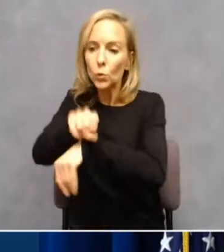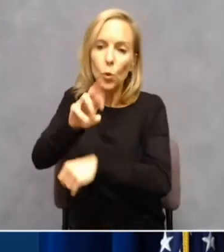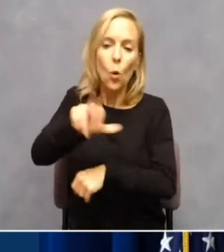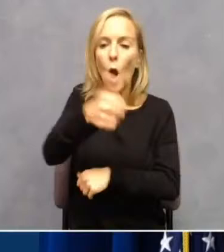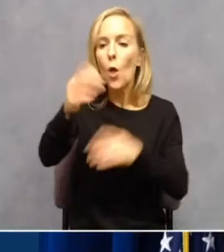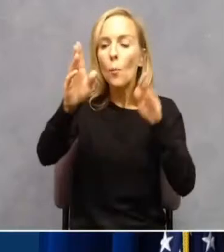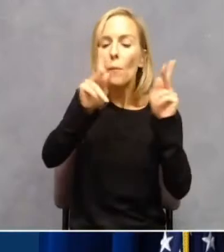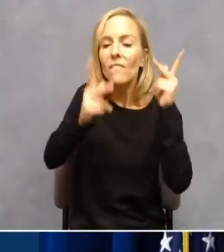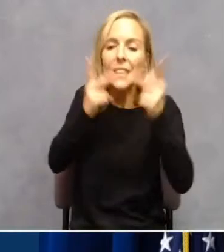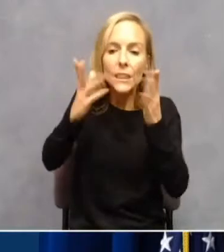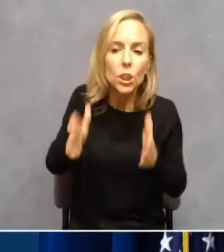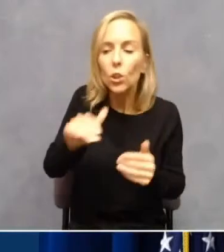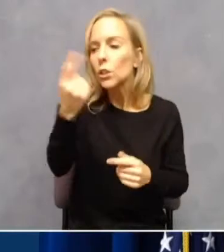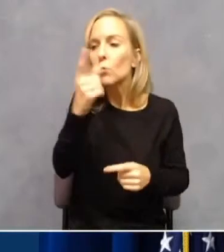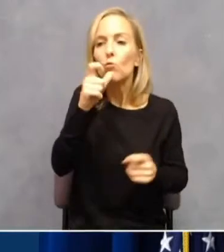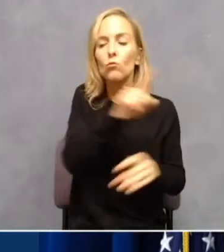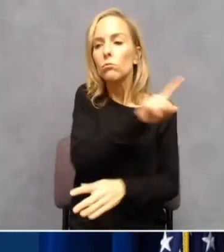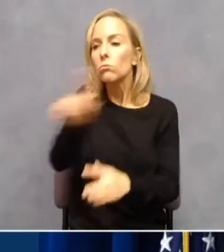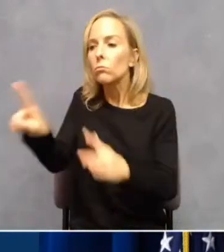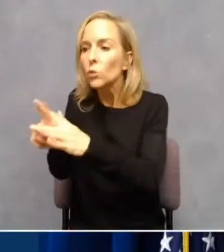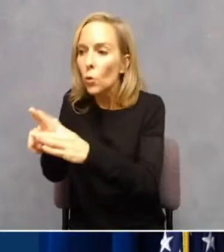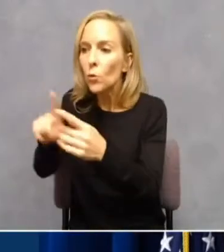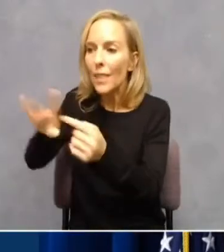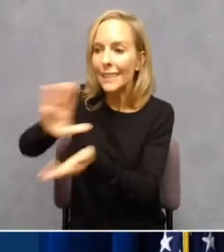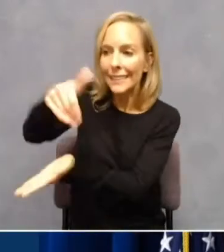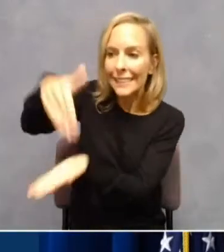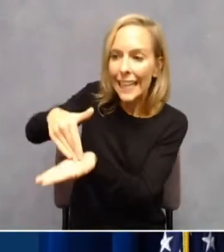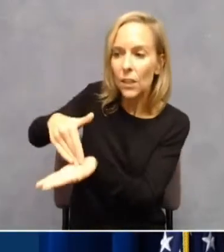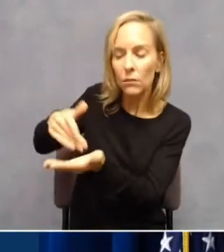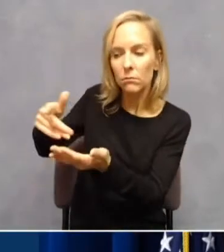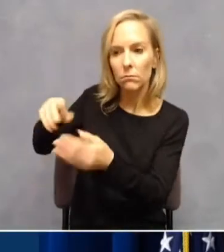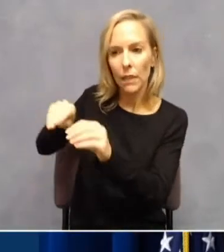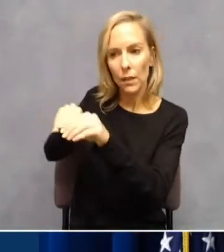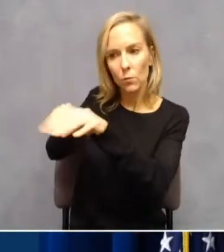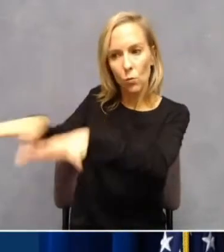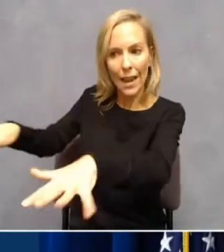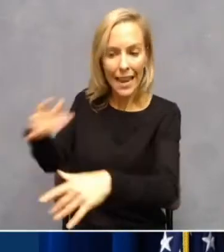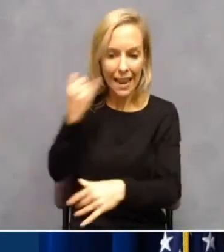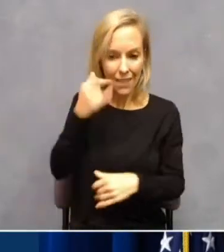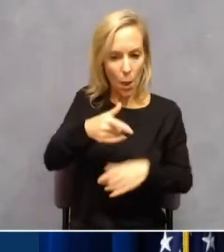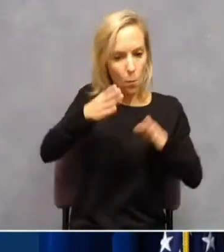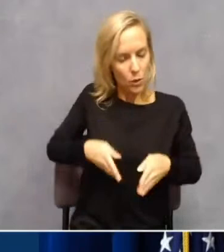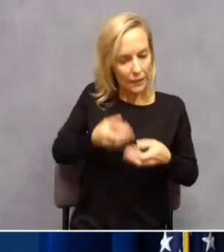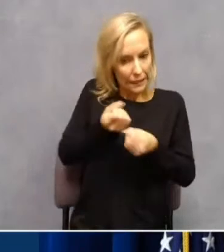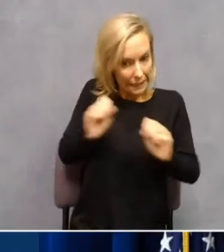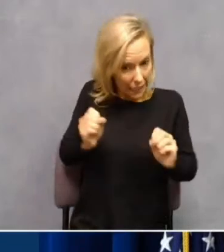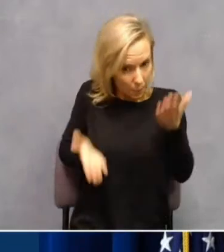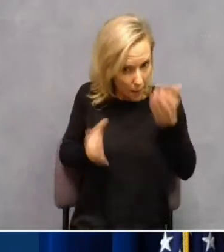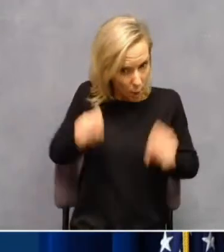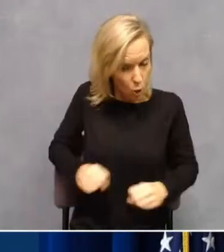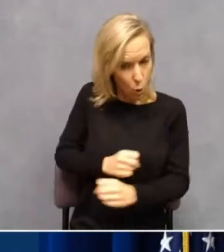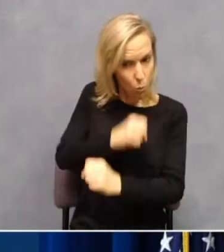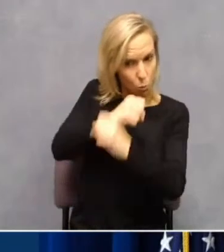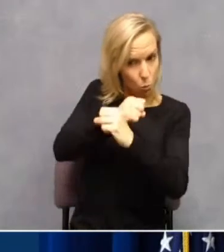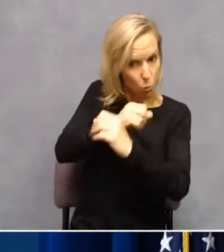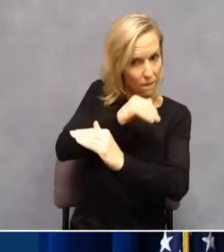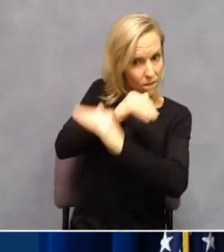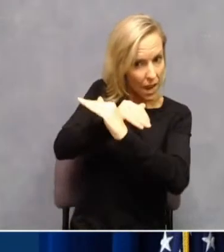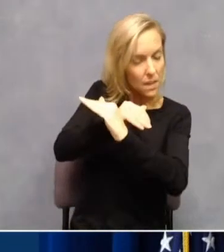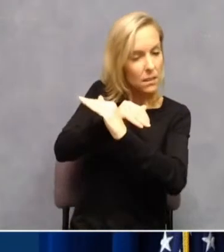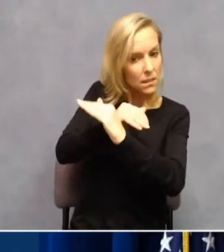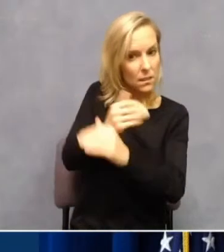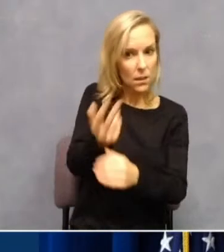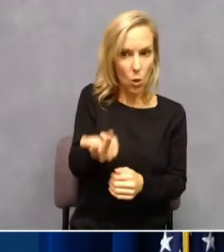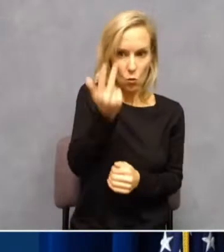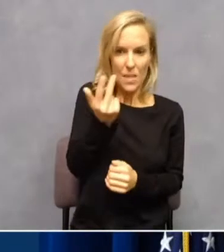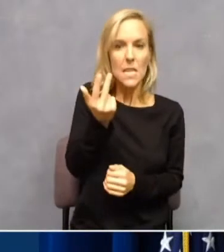that are made that, if they're different, if they were safer, could have prevented now these 3